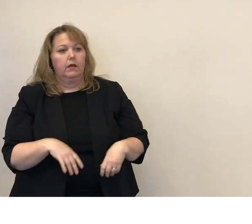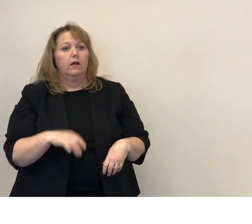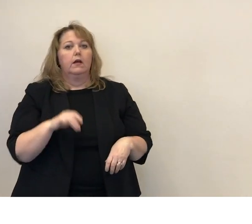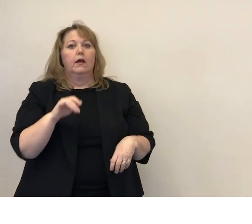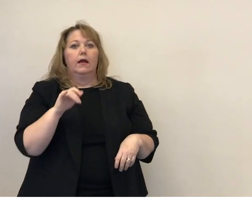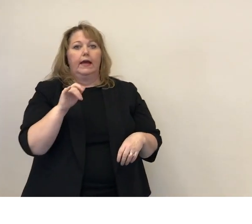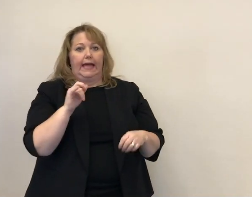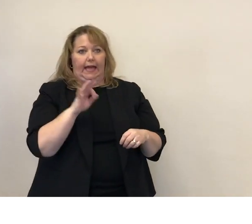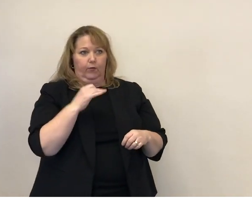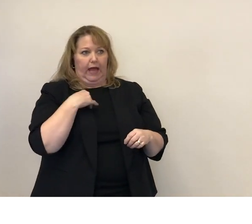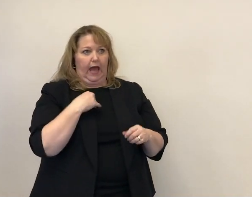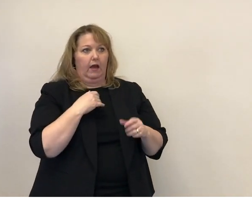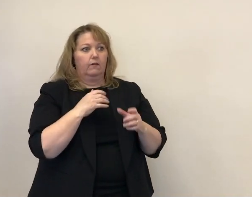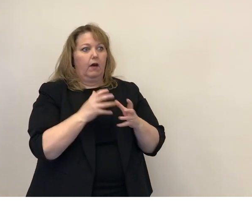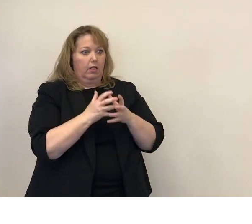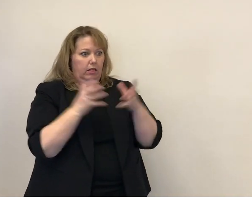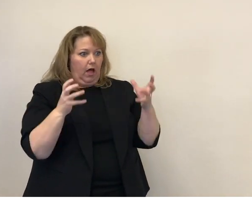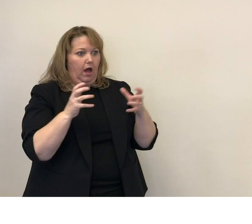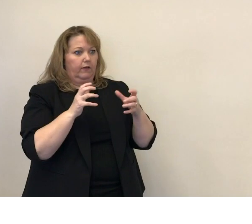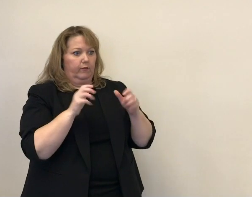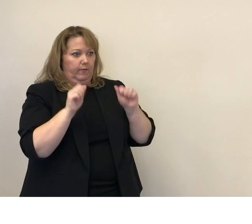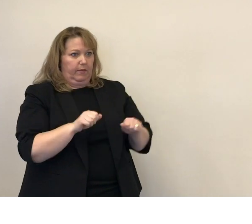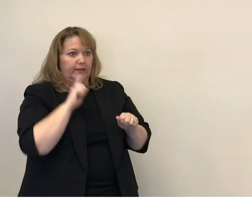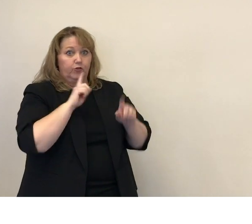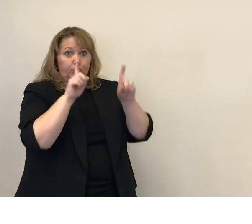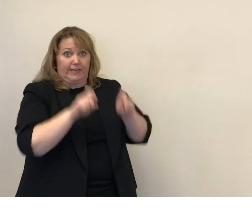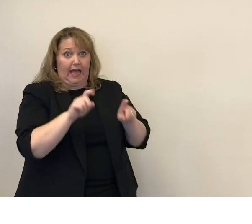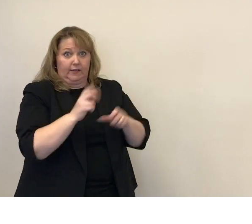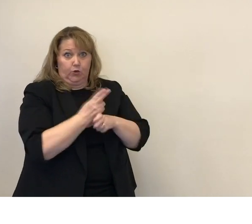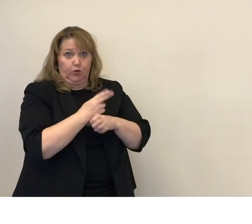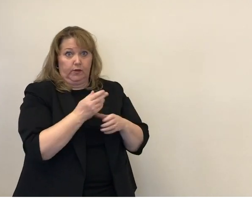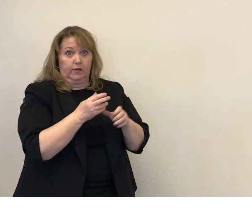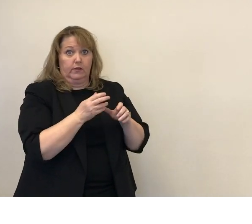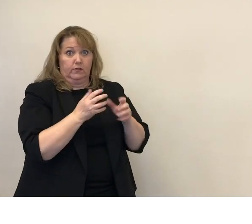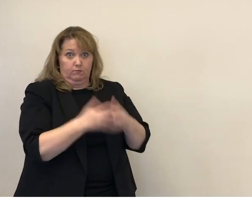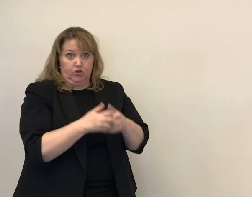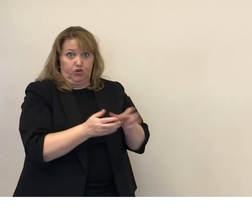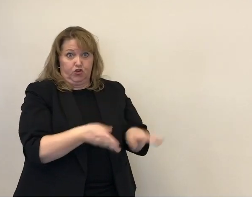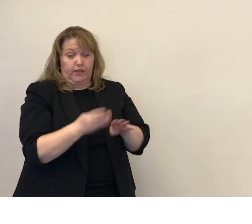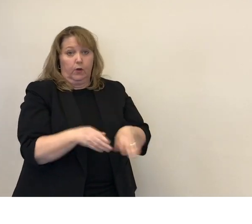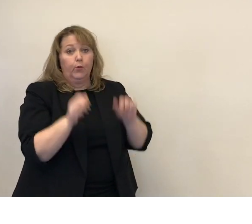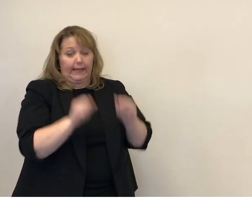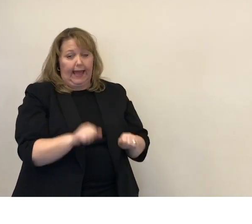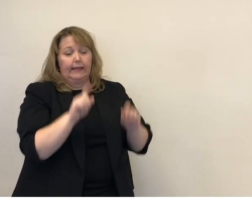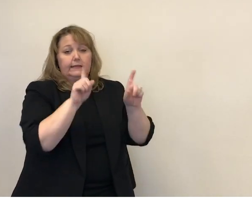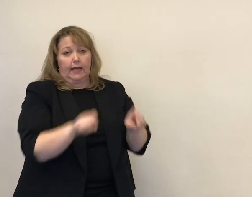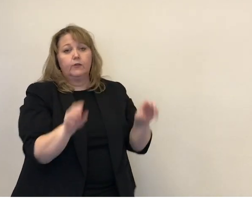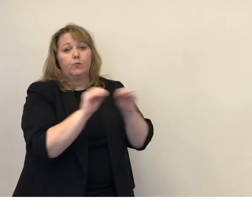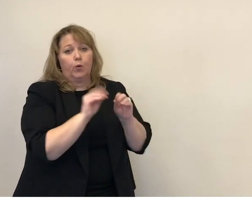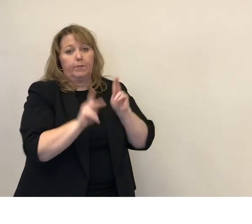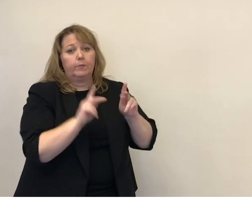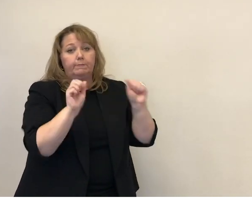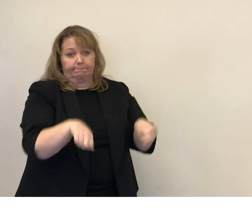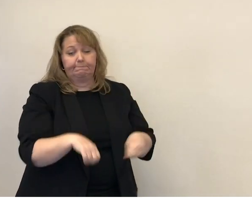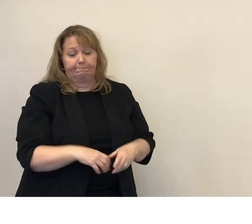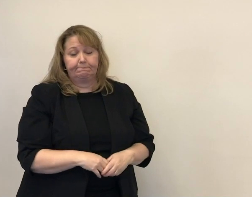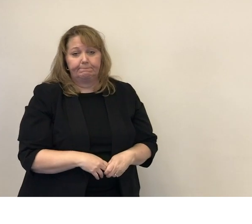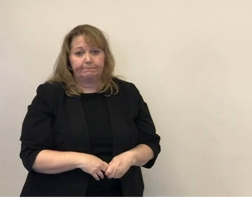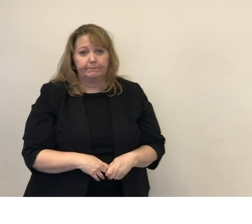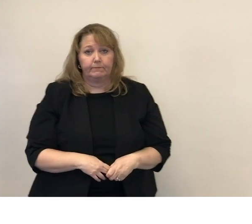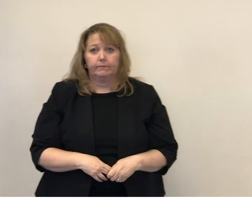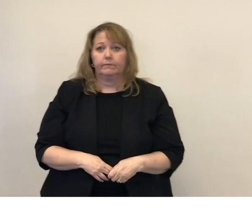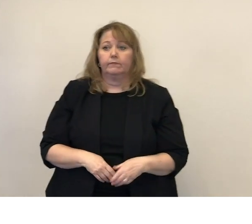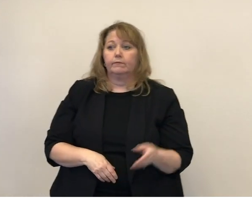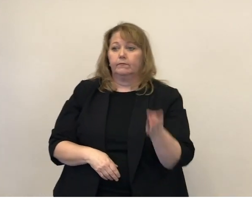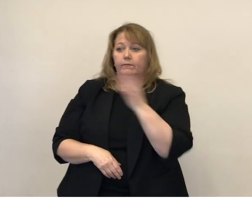high throughput, a high bandwidth for testing. Thank you. Yep. Thank you. We'll go back to the phone lines. John Sadler from the